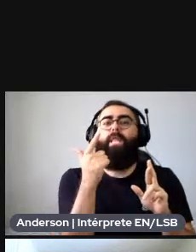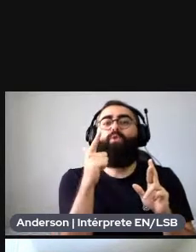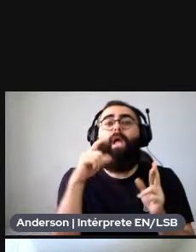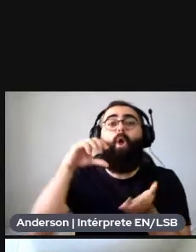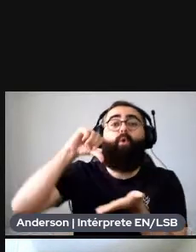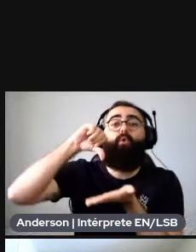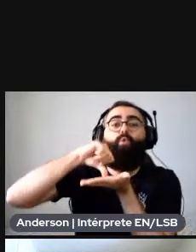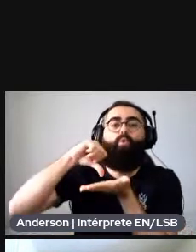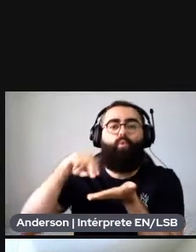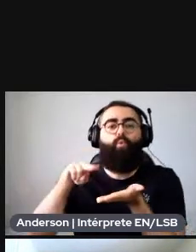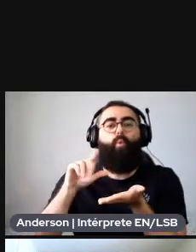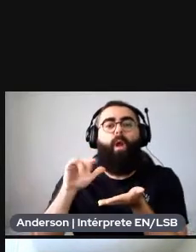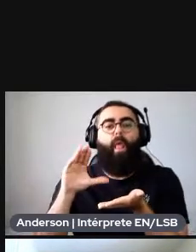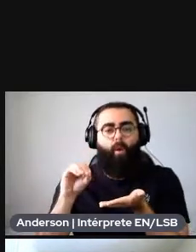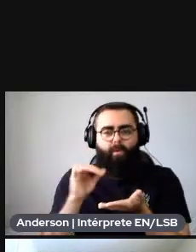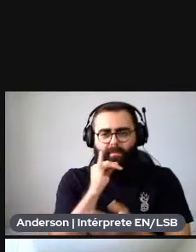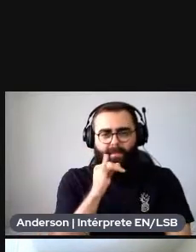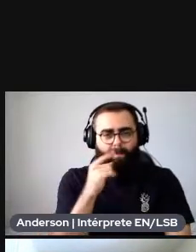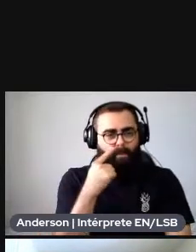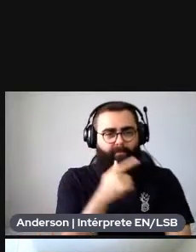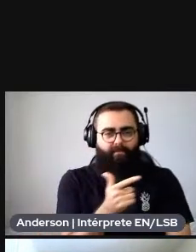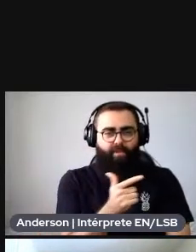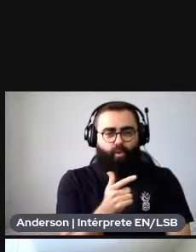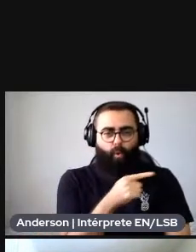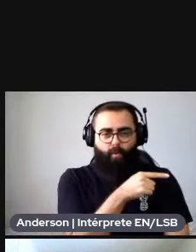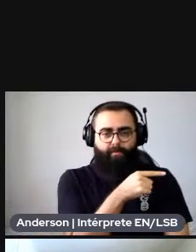que necesitas. First part.